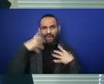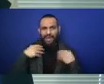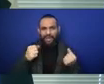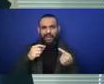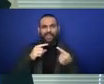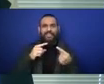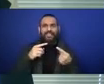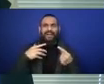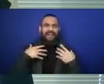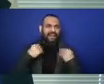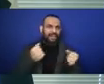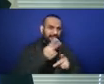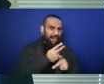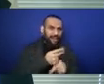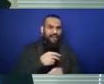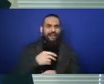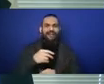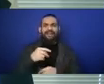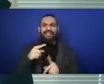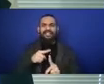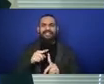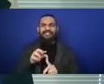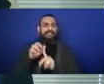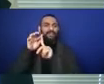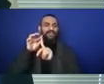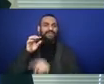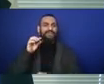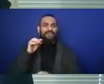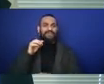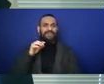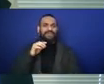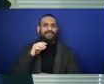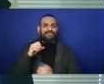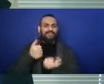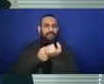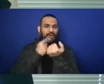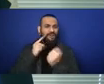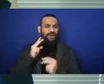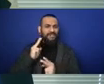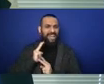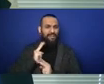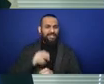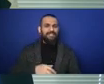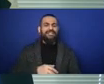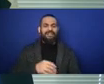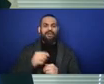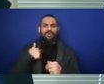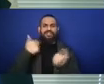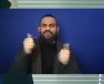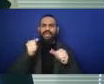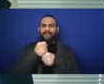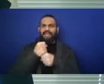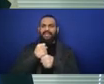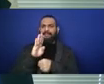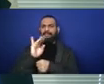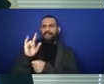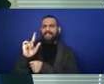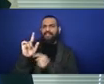healthcare, special support for veterans. We tried to make it a bill that would meet